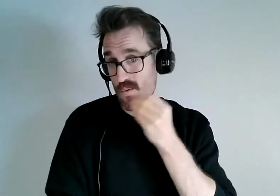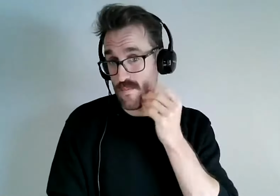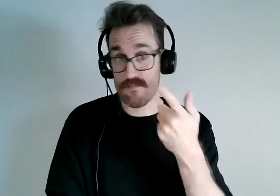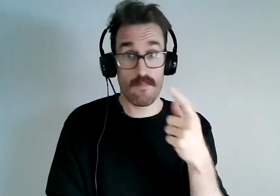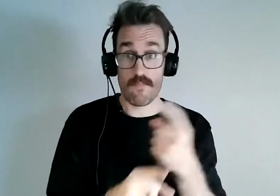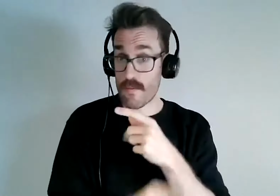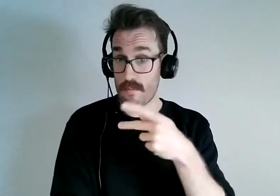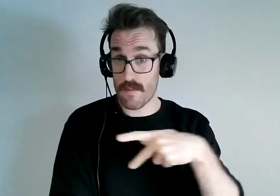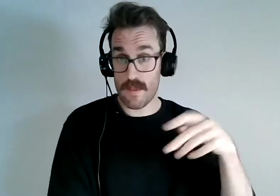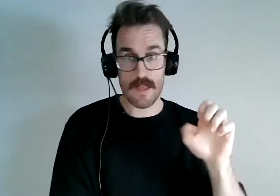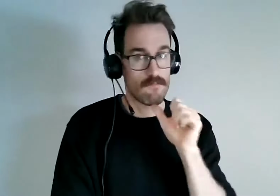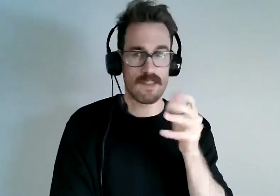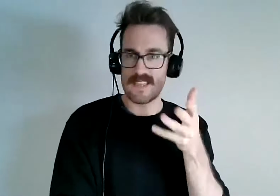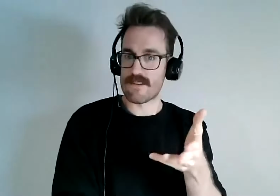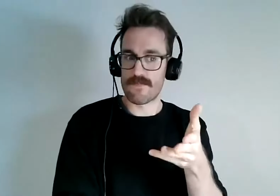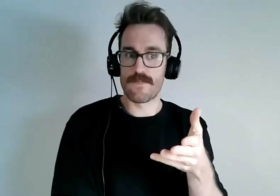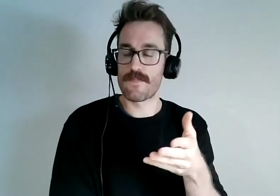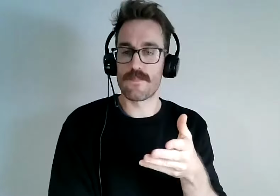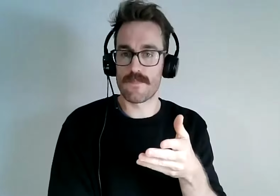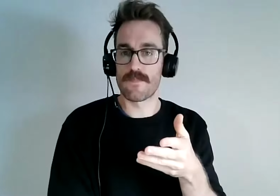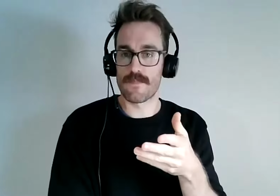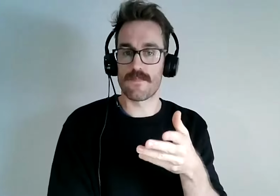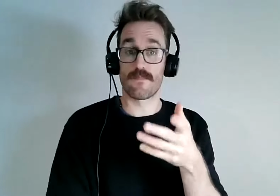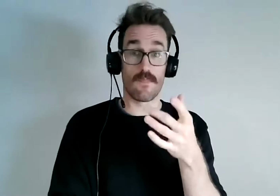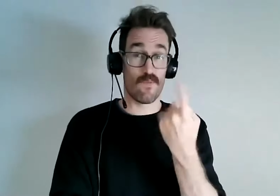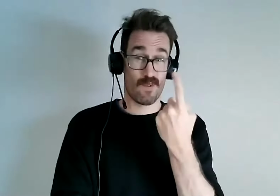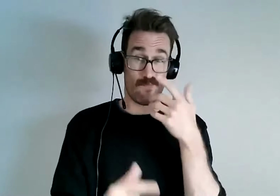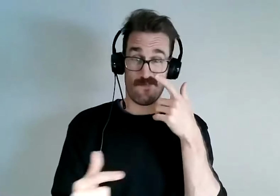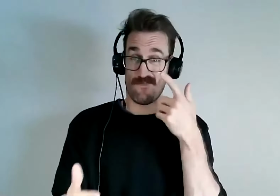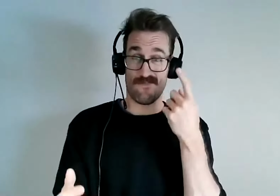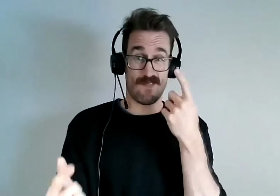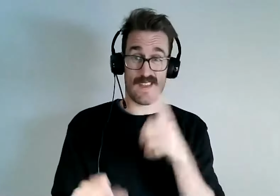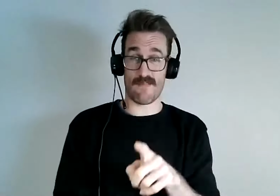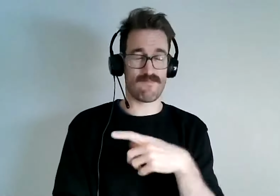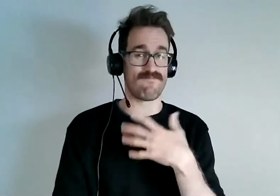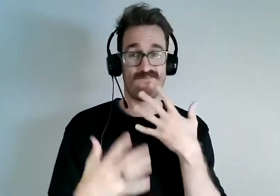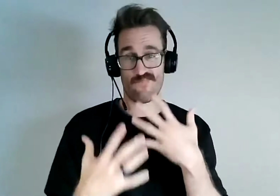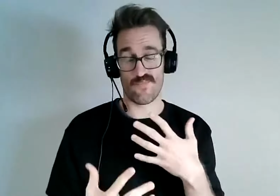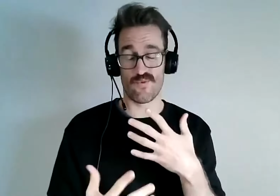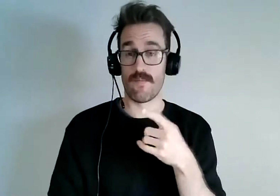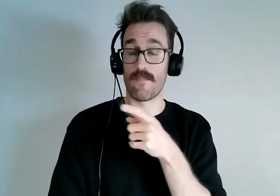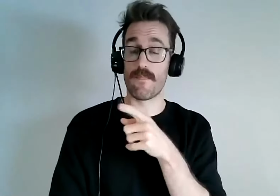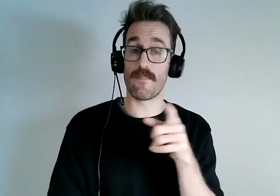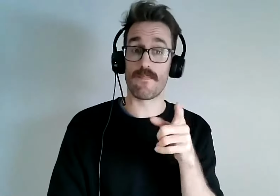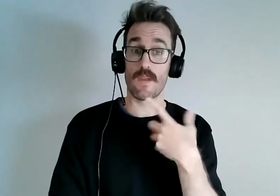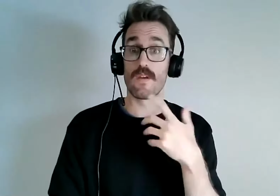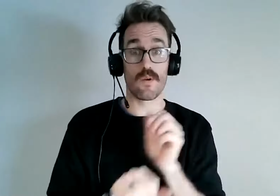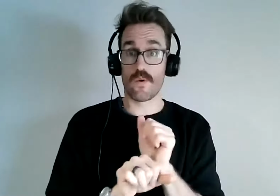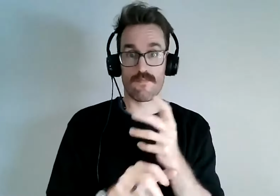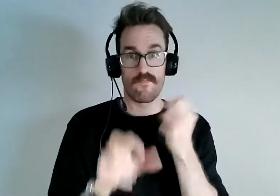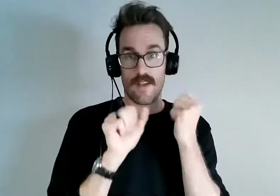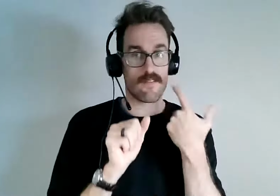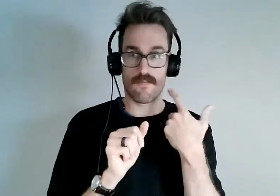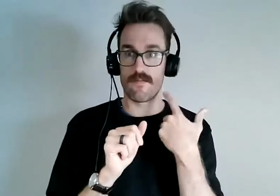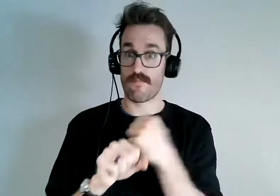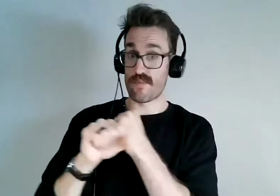PPE. And the way, unfortunately, the reaction to the pandemic in the initial phases is we worked really quickly to protect the hospitals,